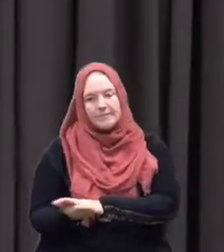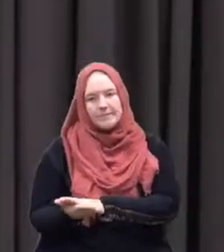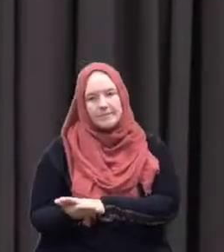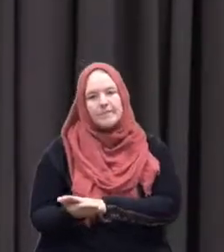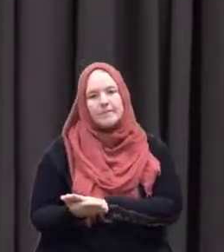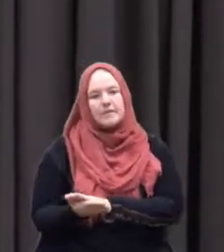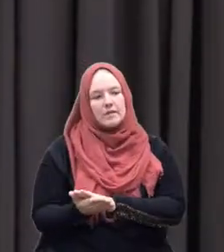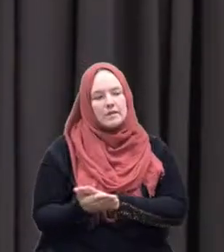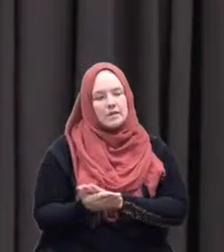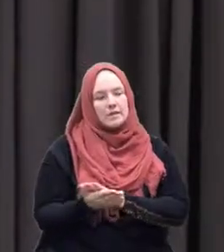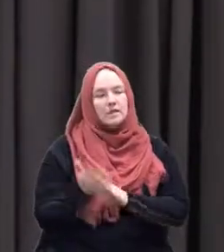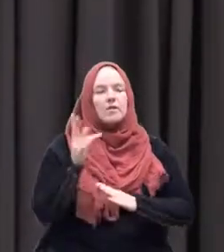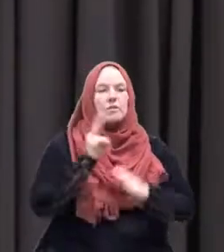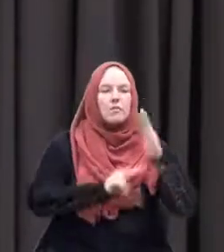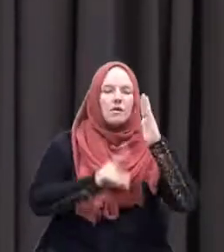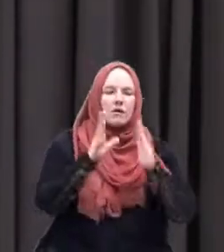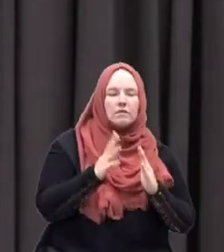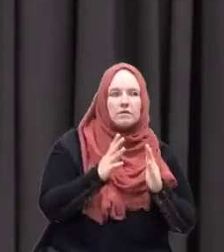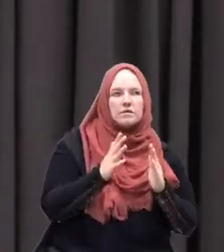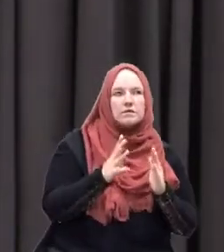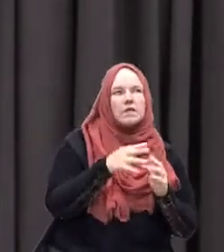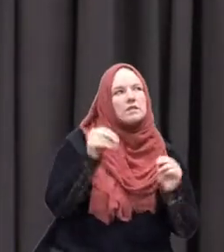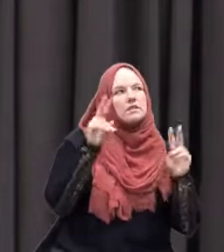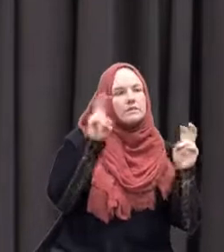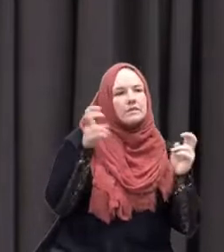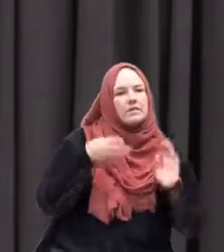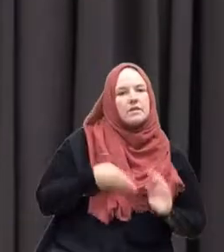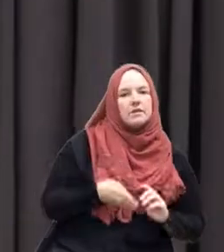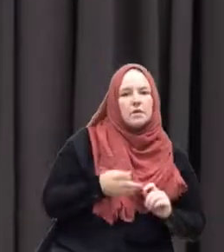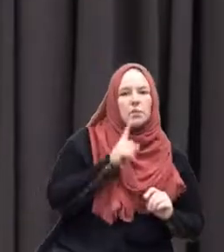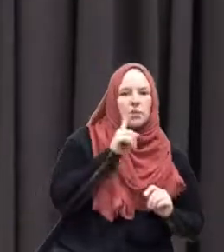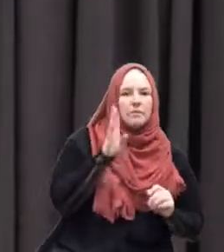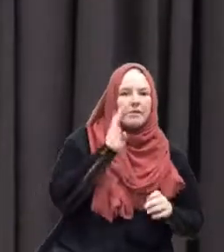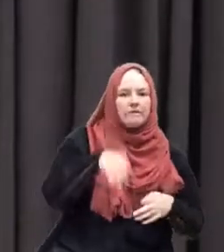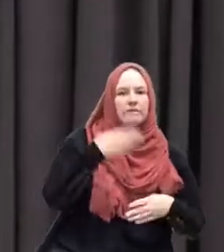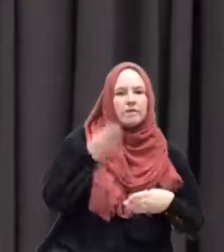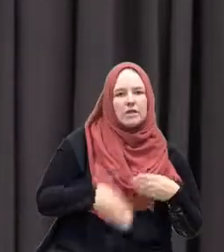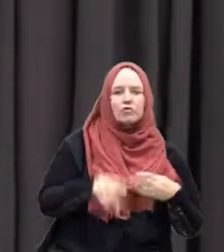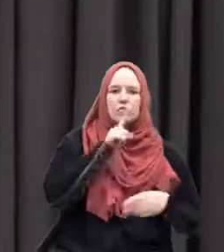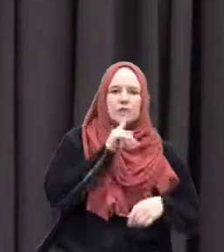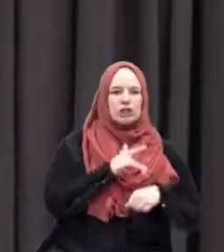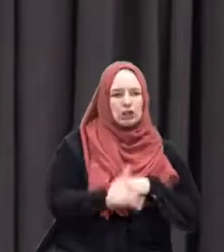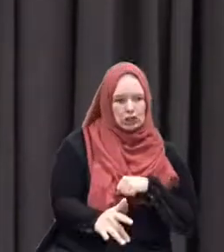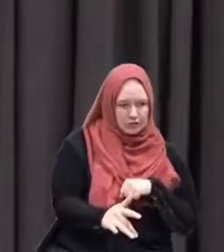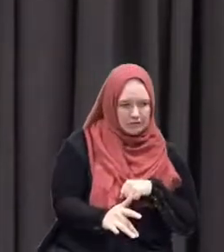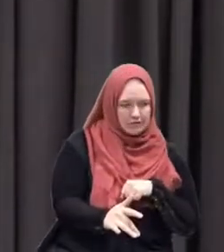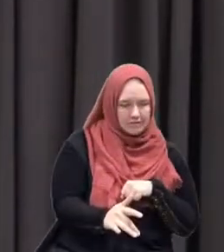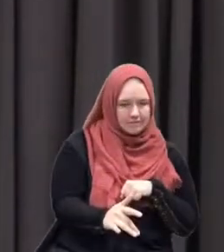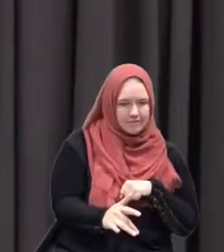top in technology, the top in everything, the top of this, they would have been finished very early.